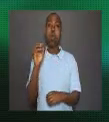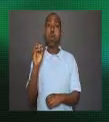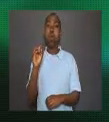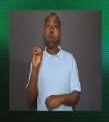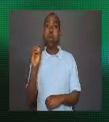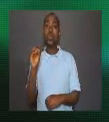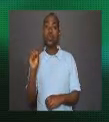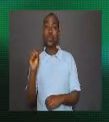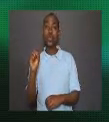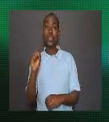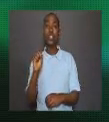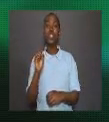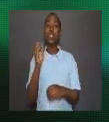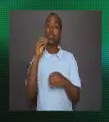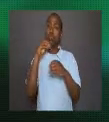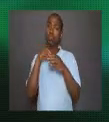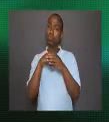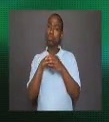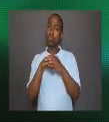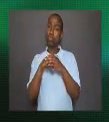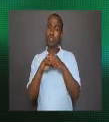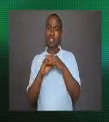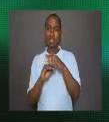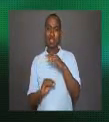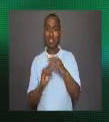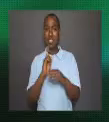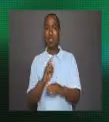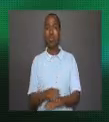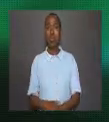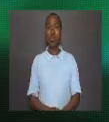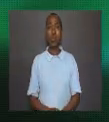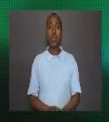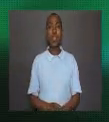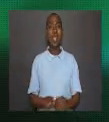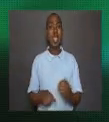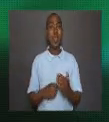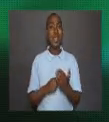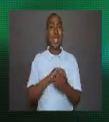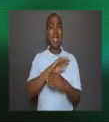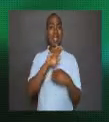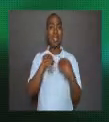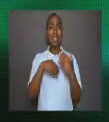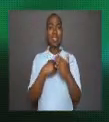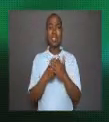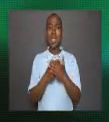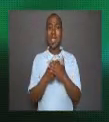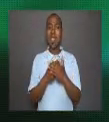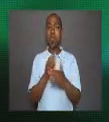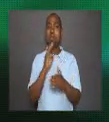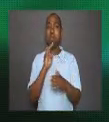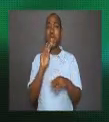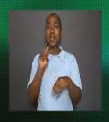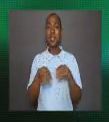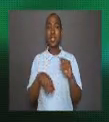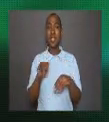is lower inside the cell. There is overall movement of water from the